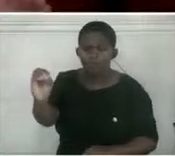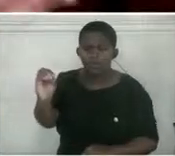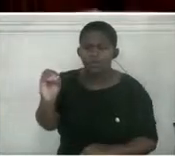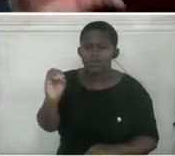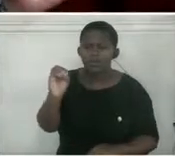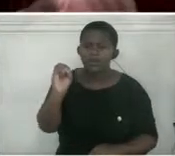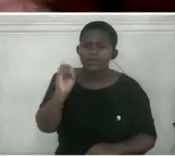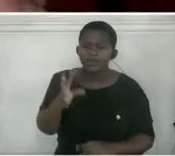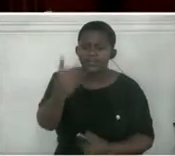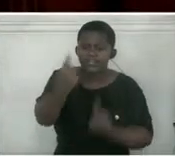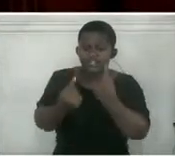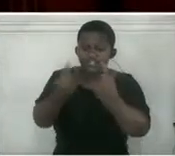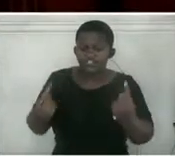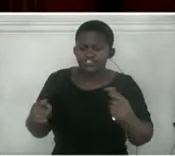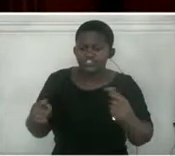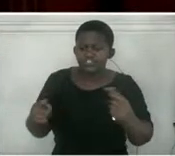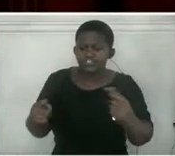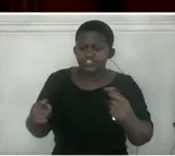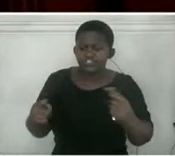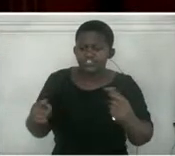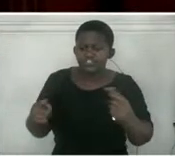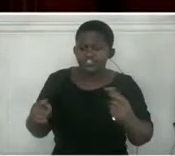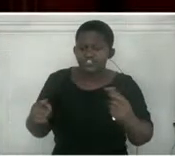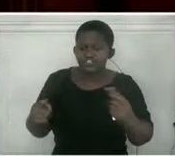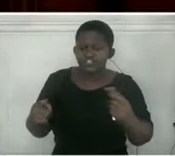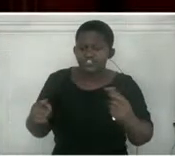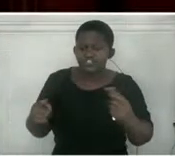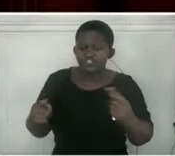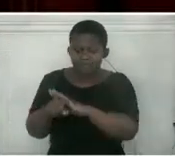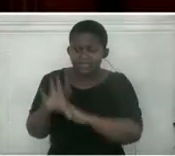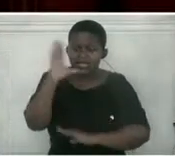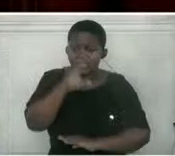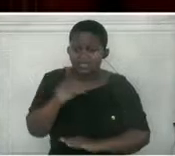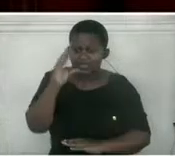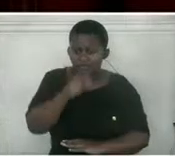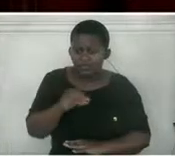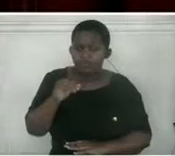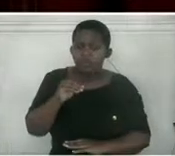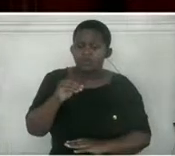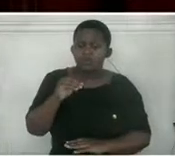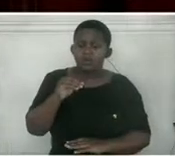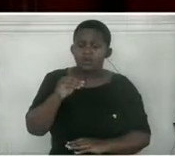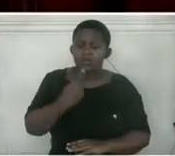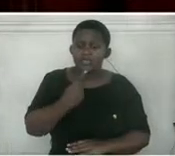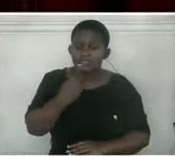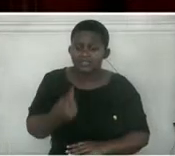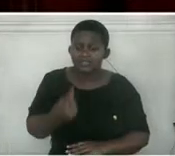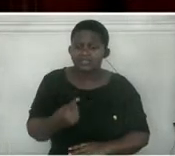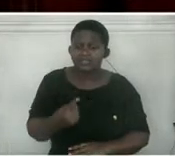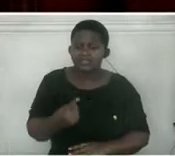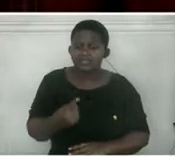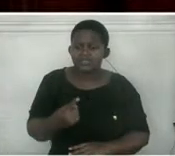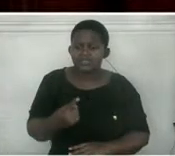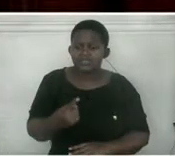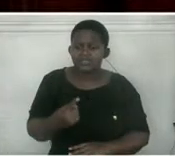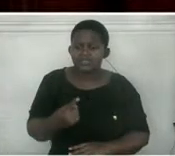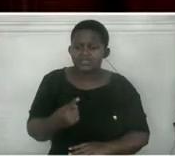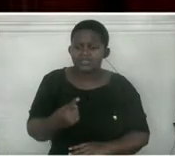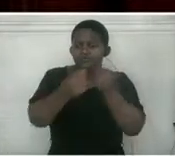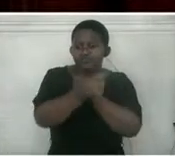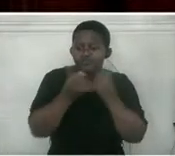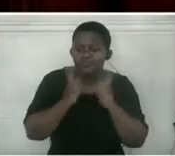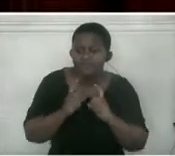So in each district yilezinto esikhuluma ngazo masikhuluma nge-radical economic